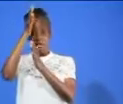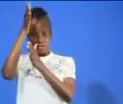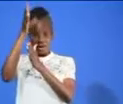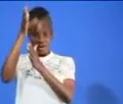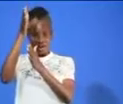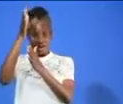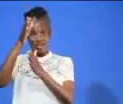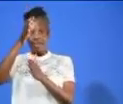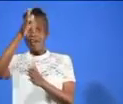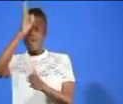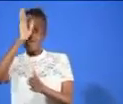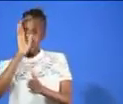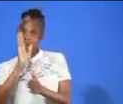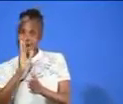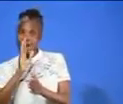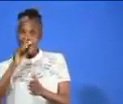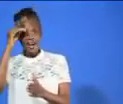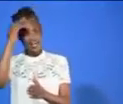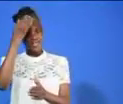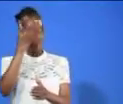Father, God the Son.